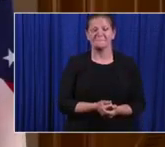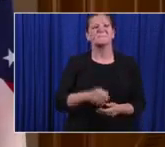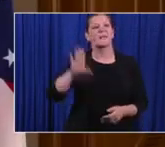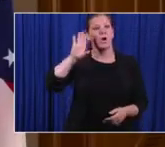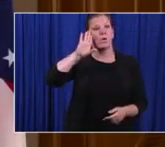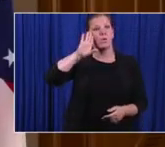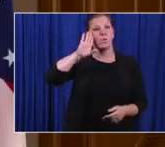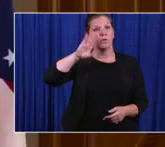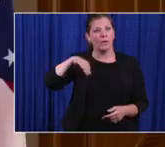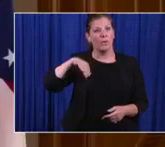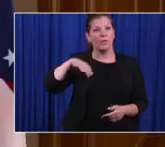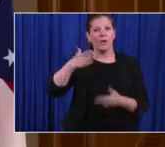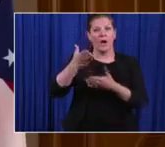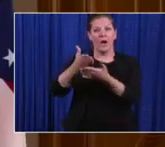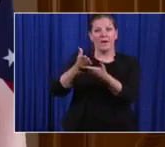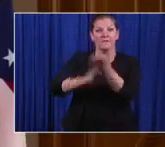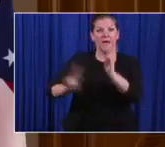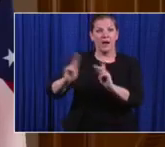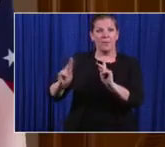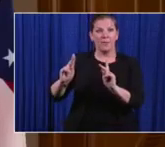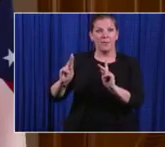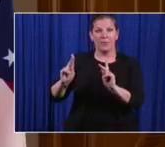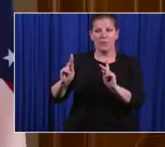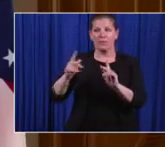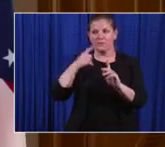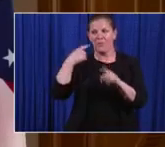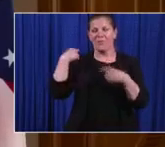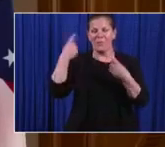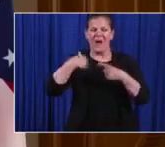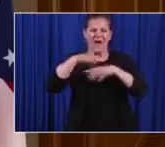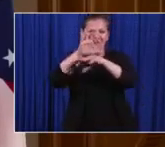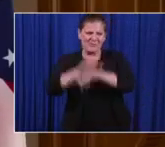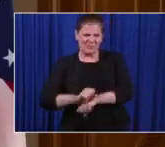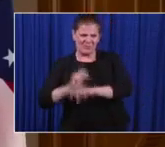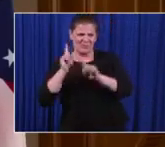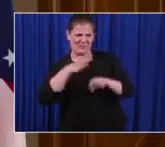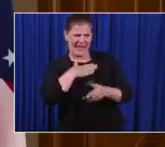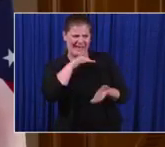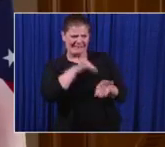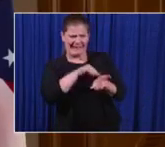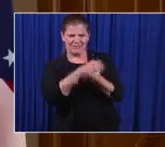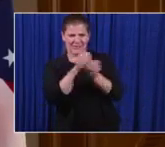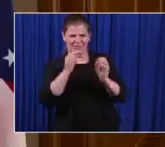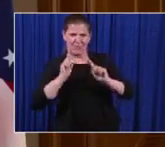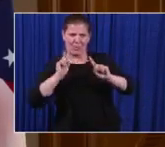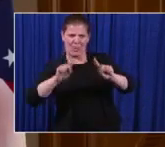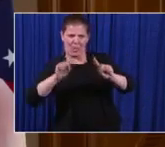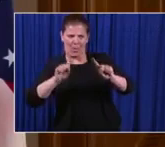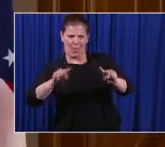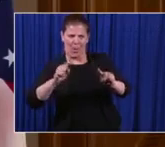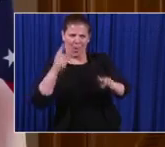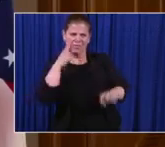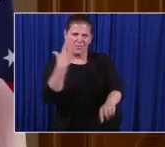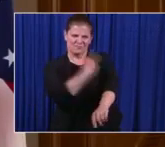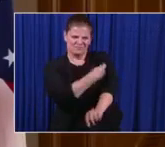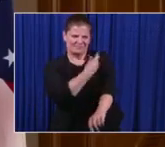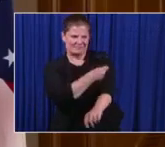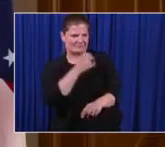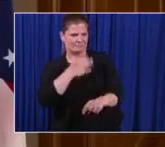they are used to going to their primary care physician, used to going to their pediatrician's